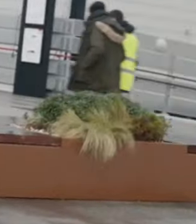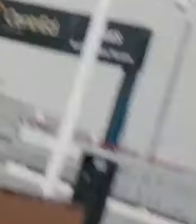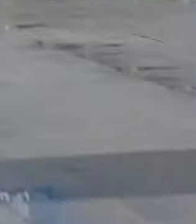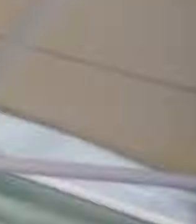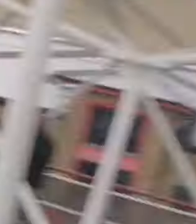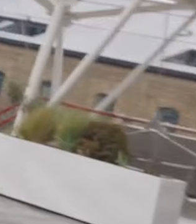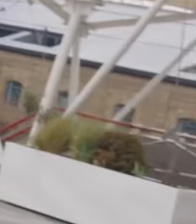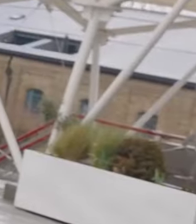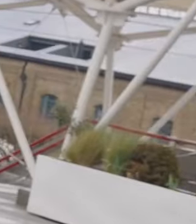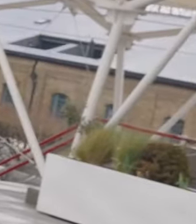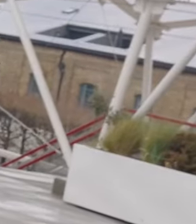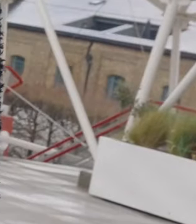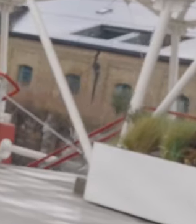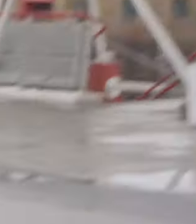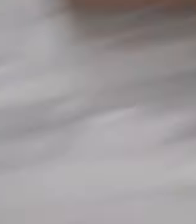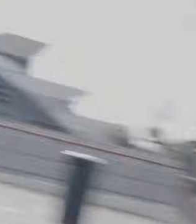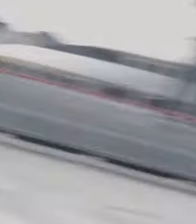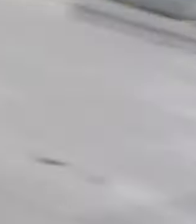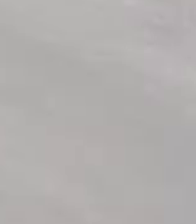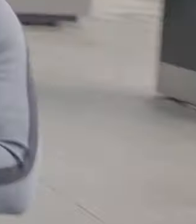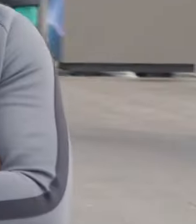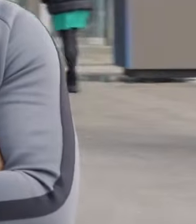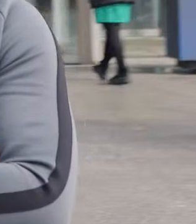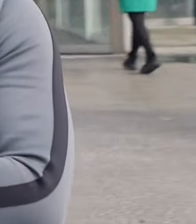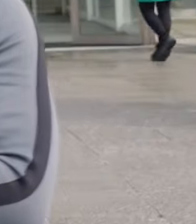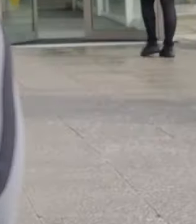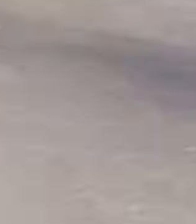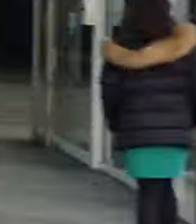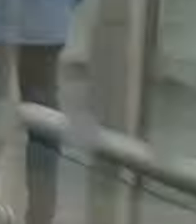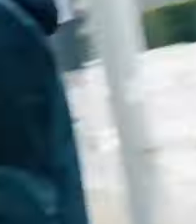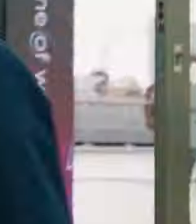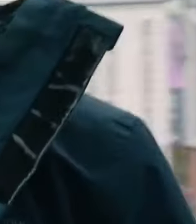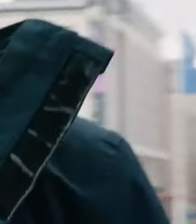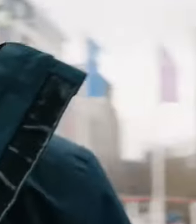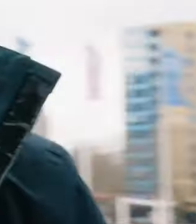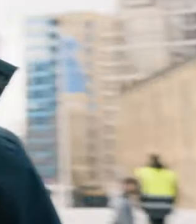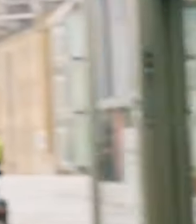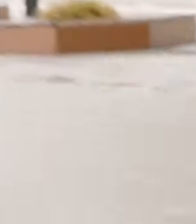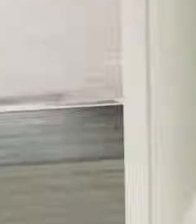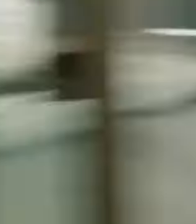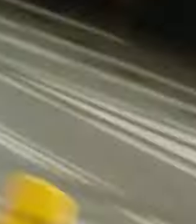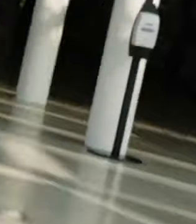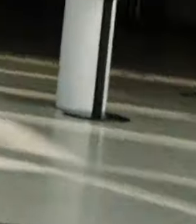Pushing. The. I.